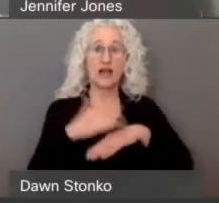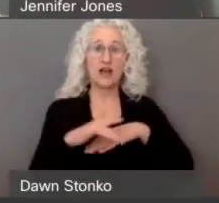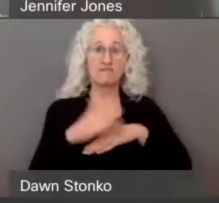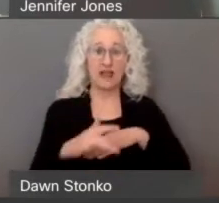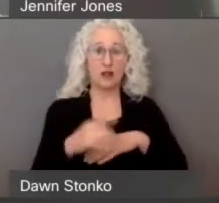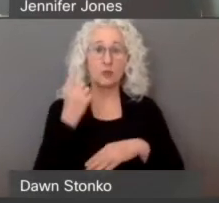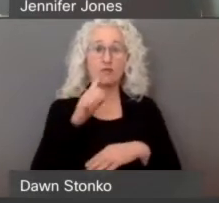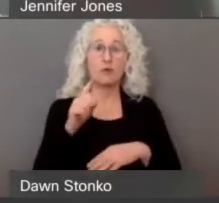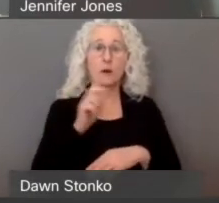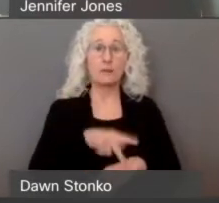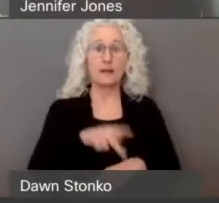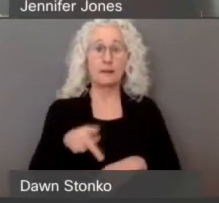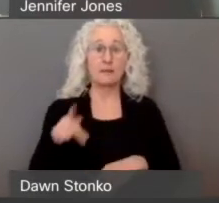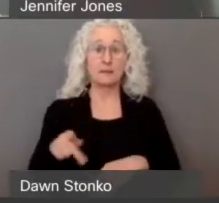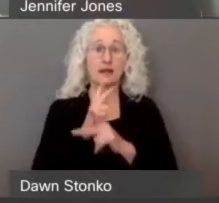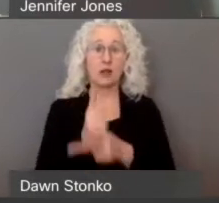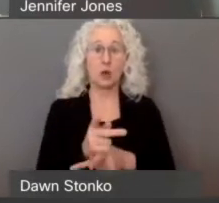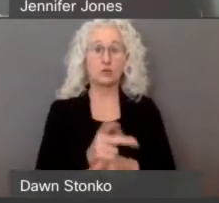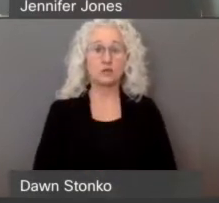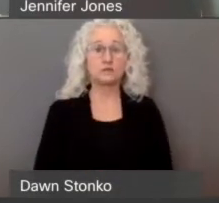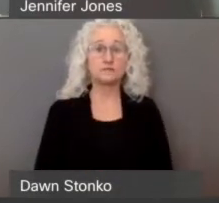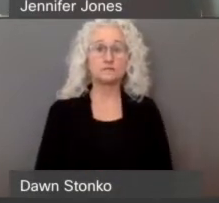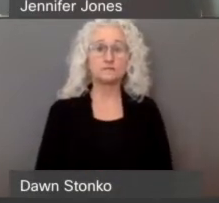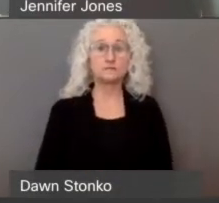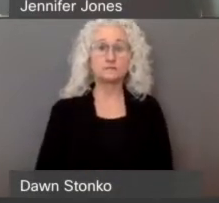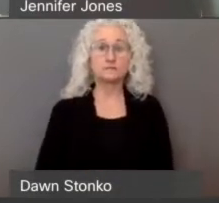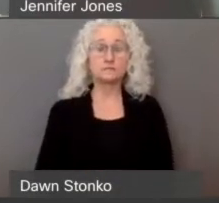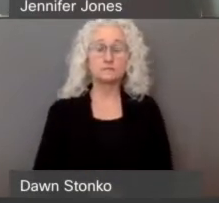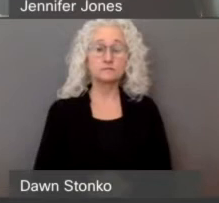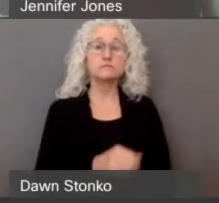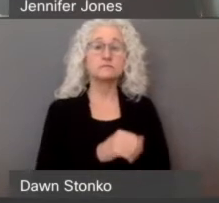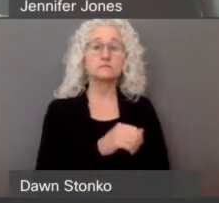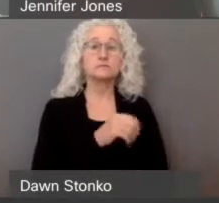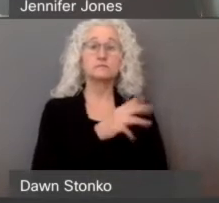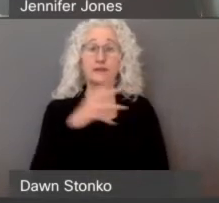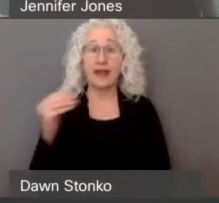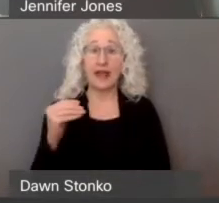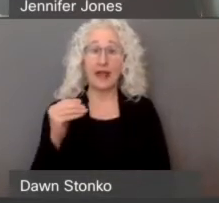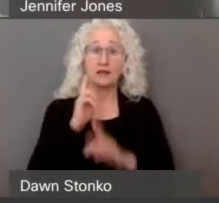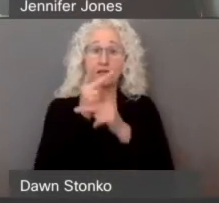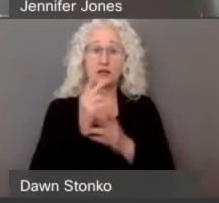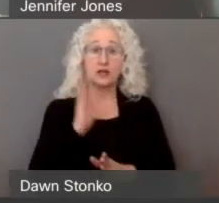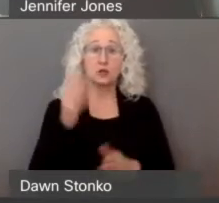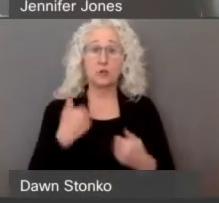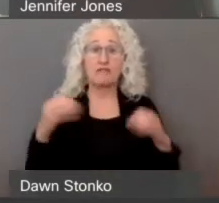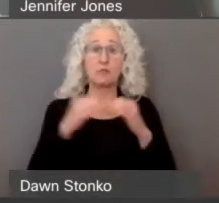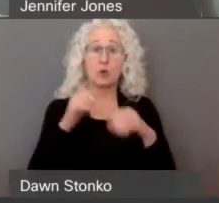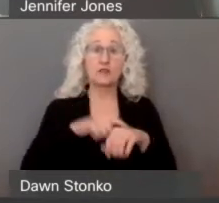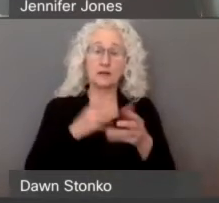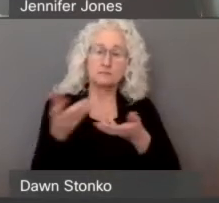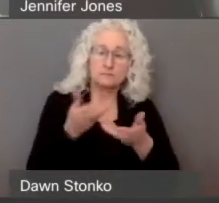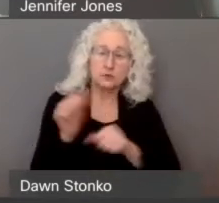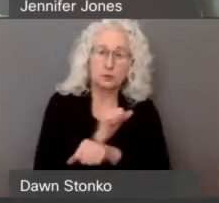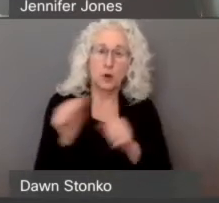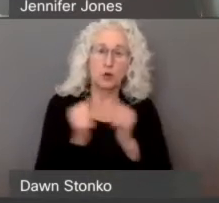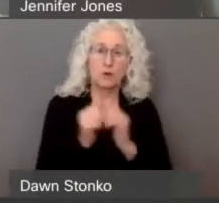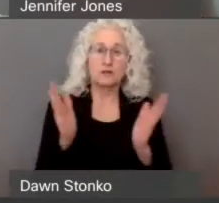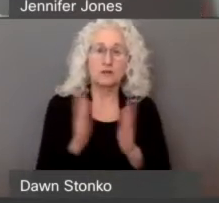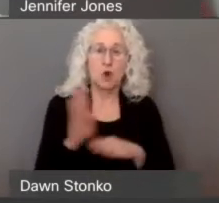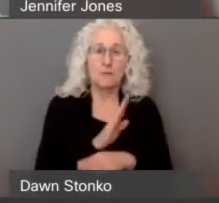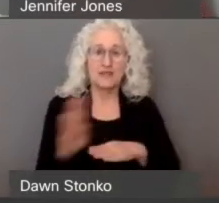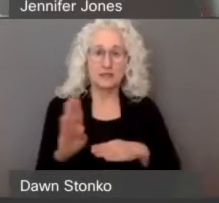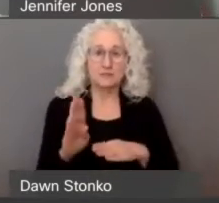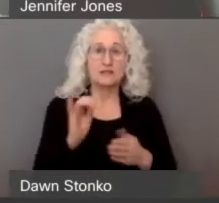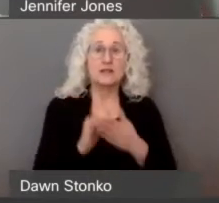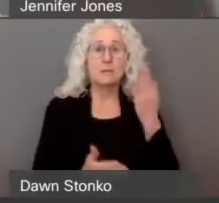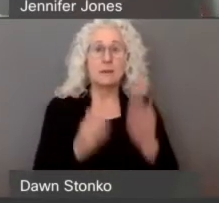available for PPP loans. Plus, our lenders will have more time to work with small businesses who may